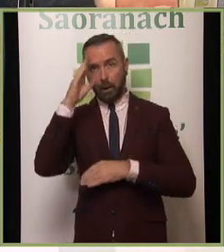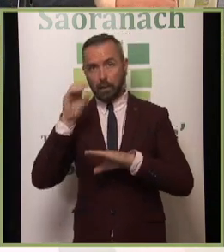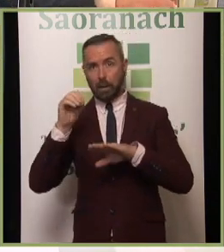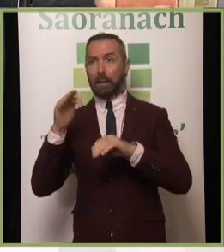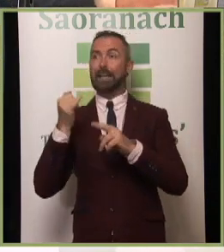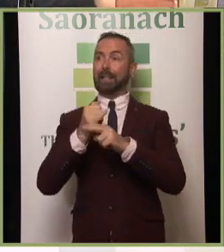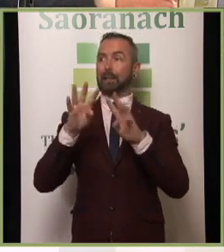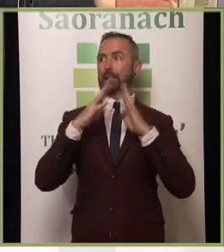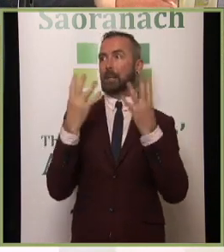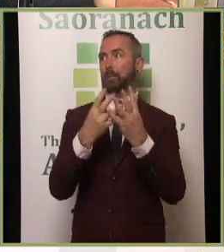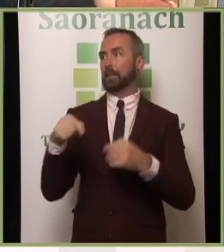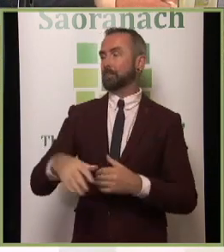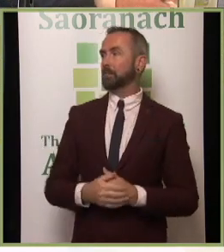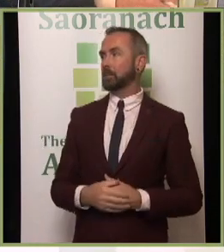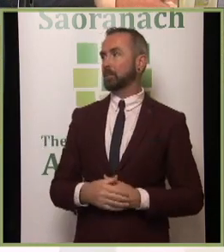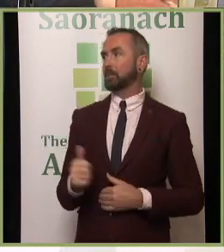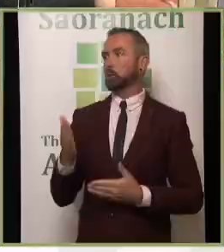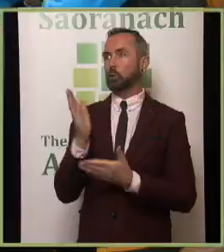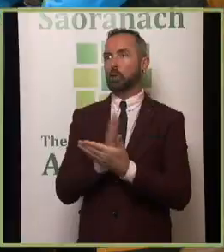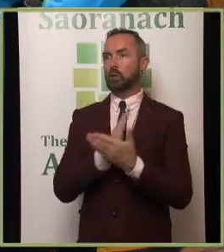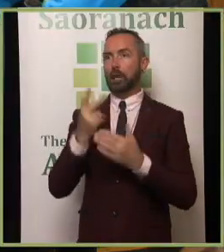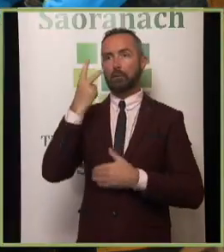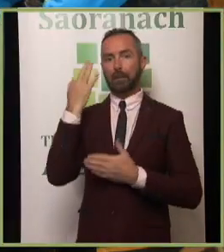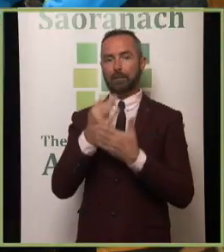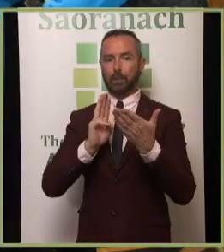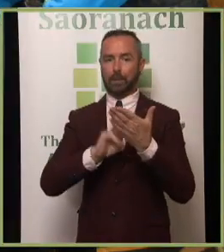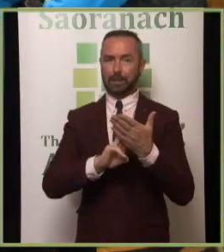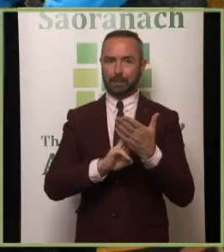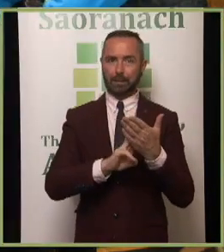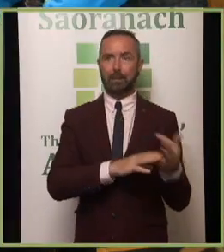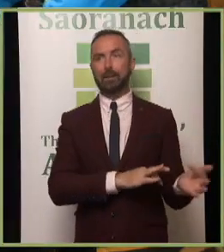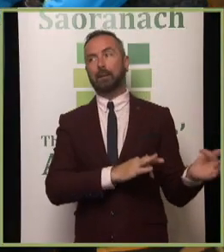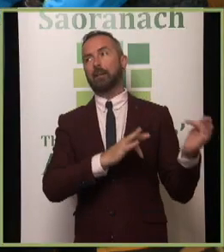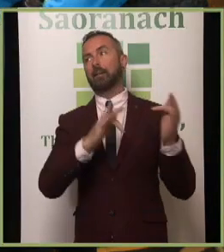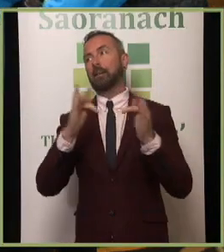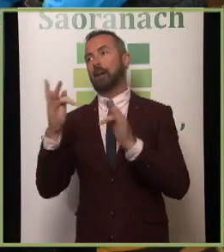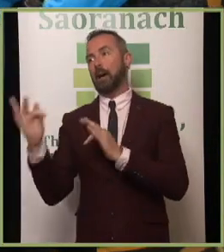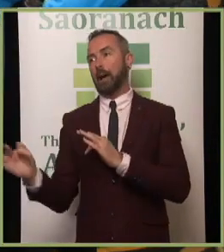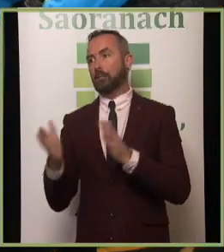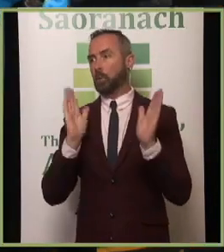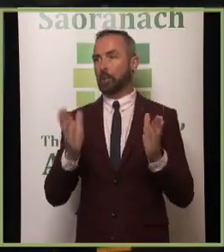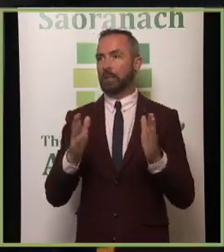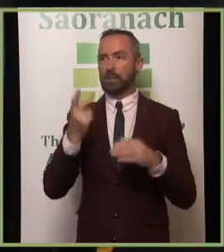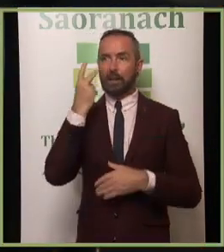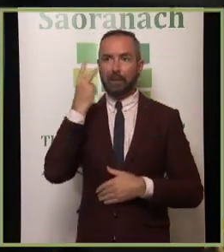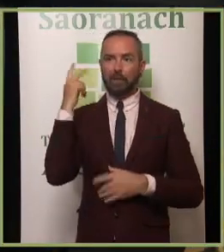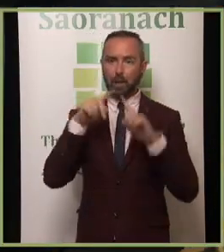just spectacular. So we'll just share our reflections in a couple of minutes after we do our